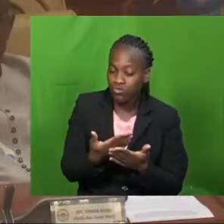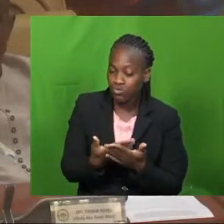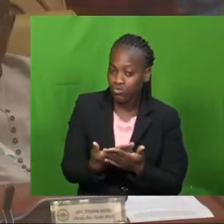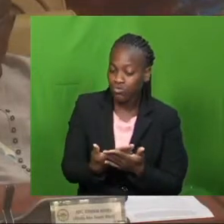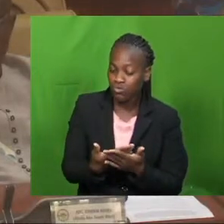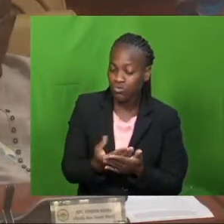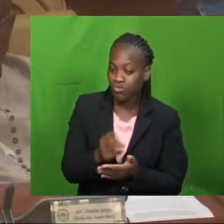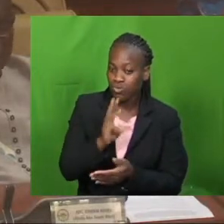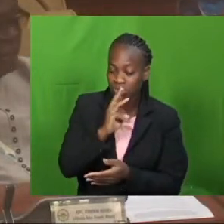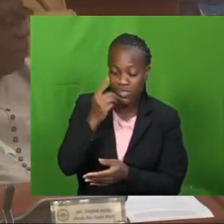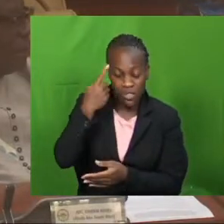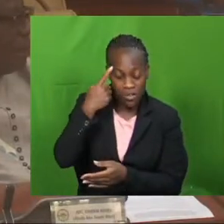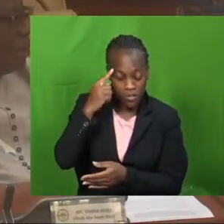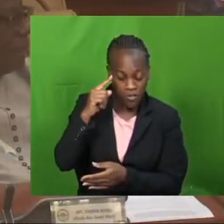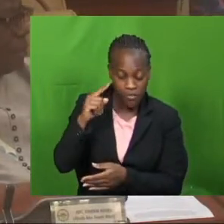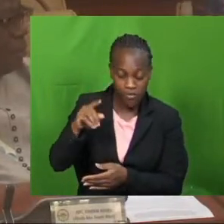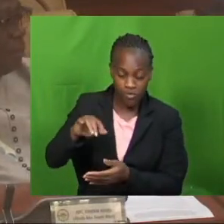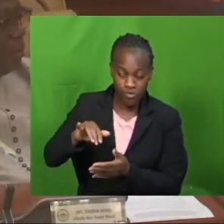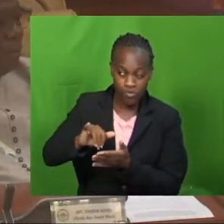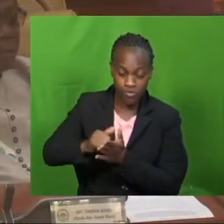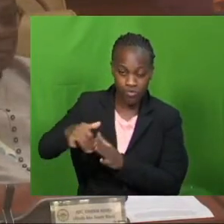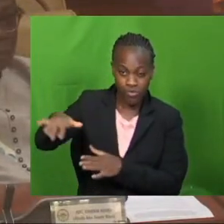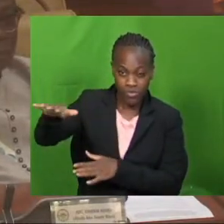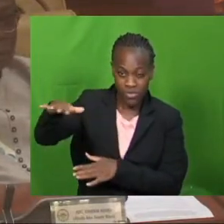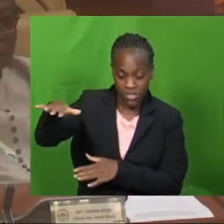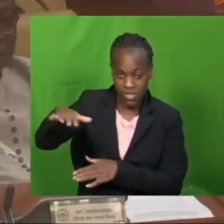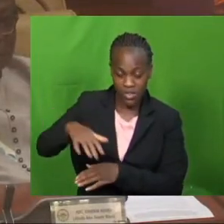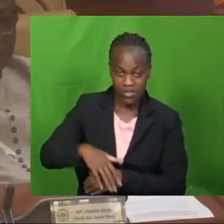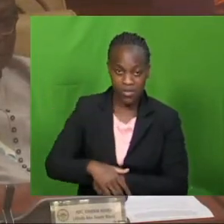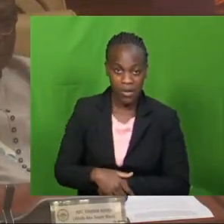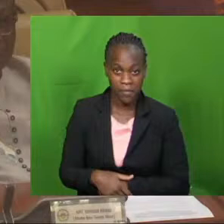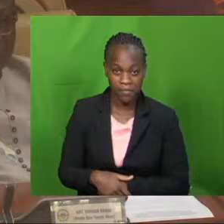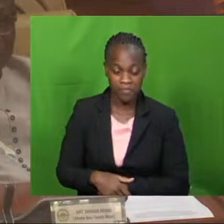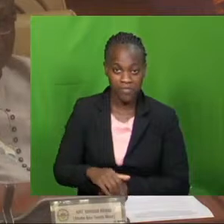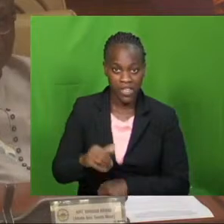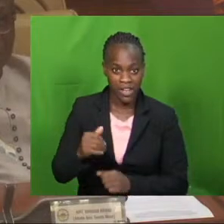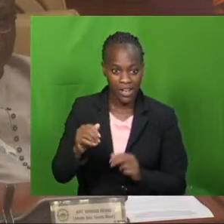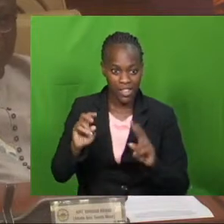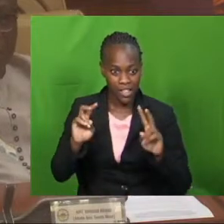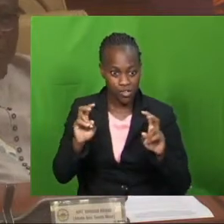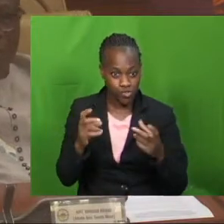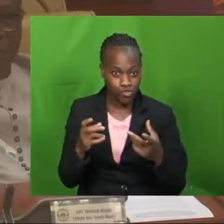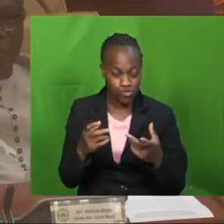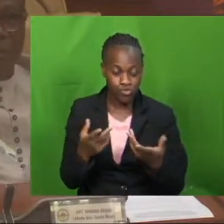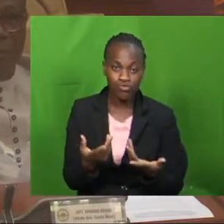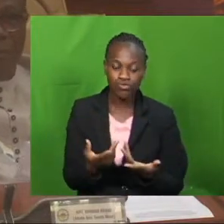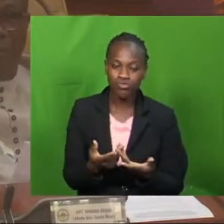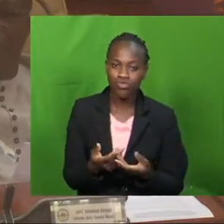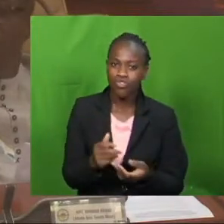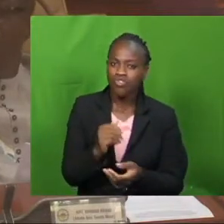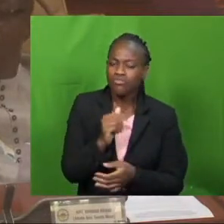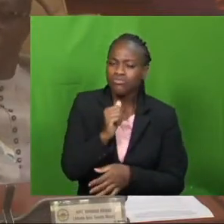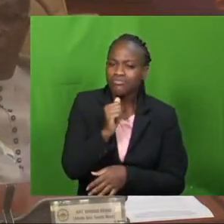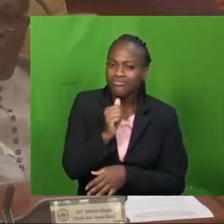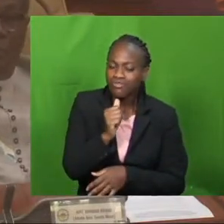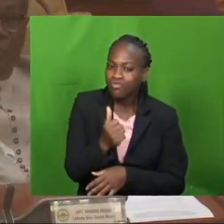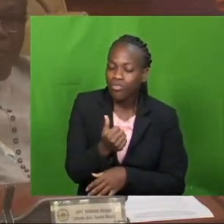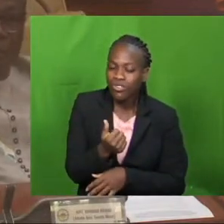of Takwa and Swahili. One of the interesting things is that it is not only being done